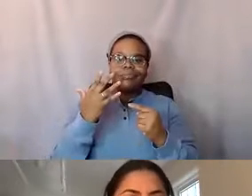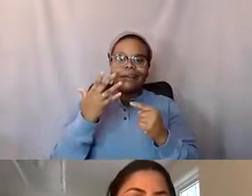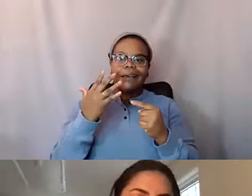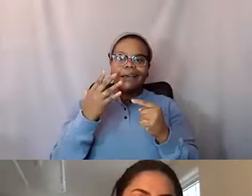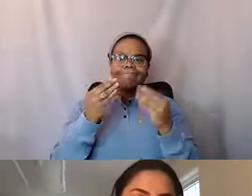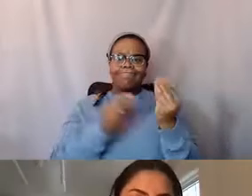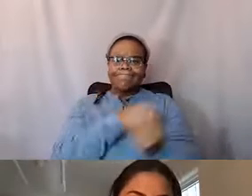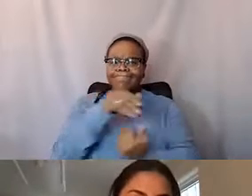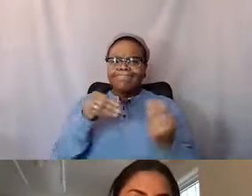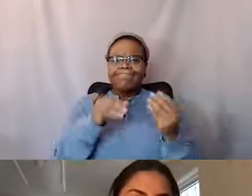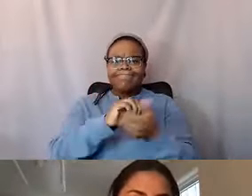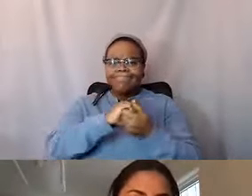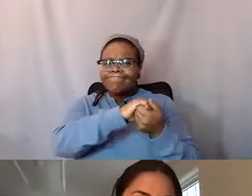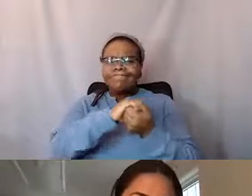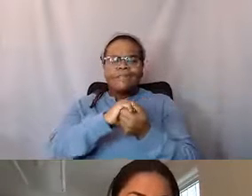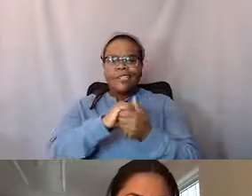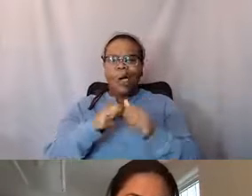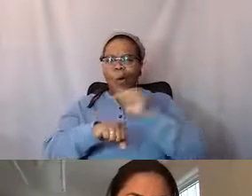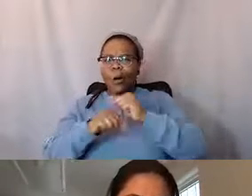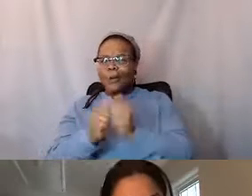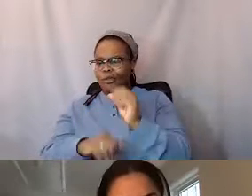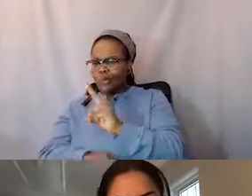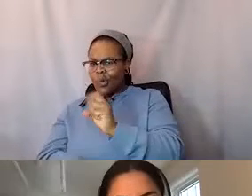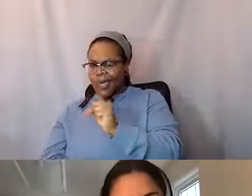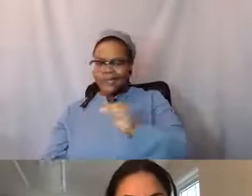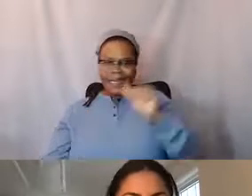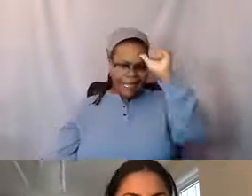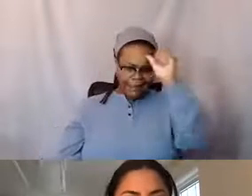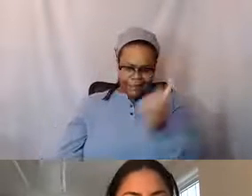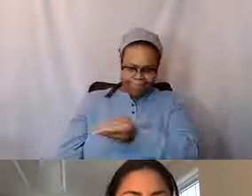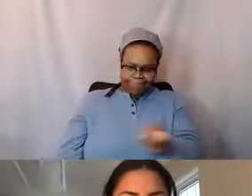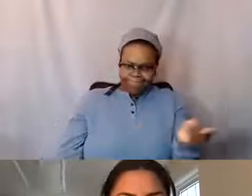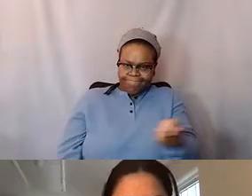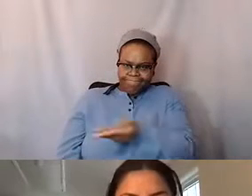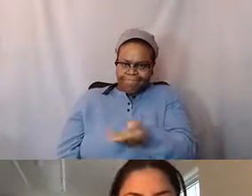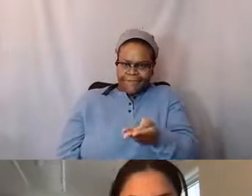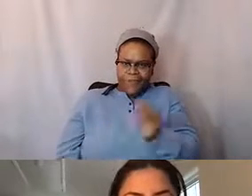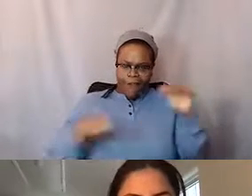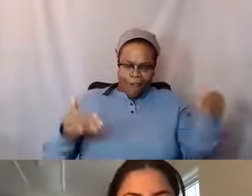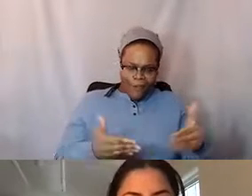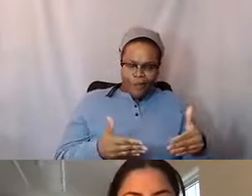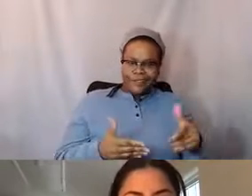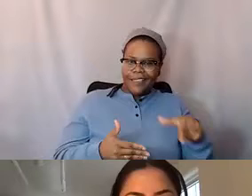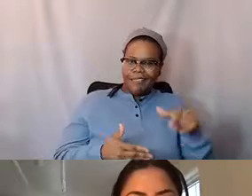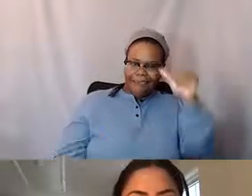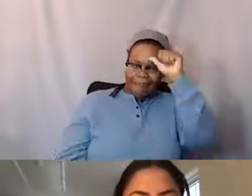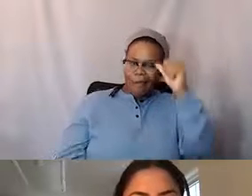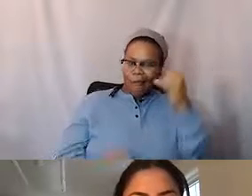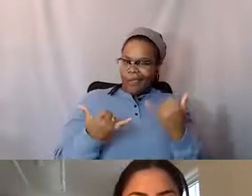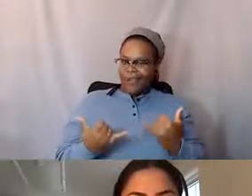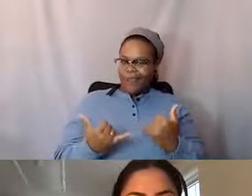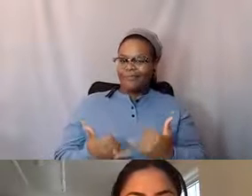other. And I work between the US and India with focus in New Delhi and Mumbai currently. Thank